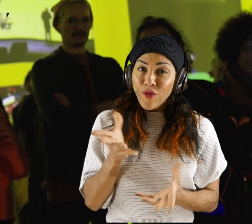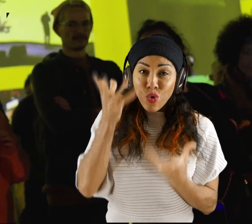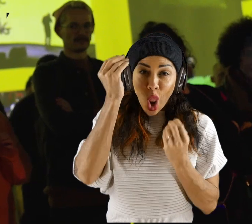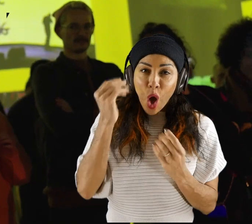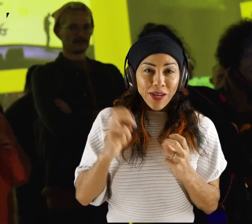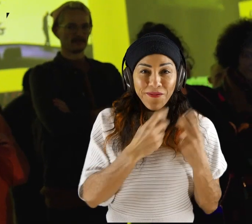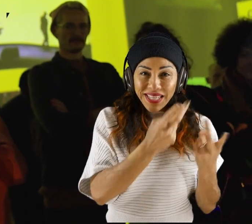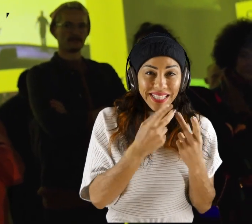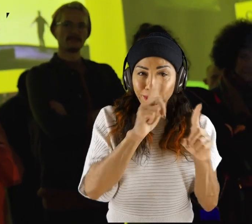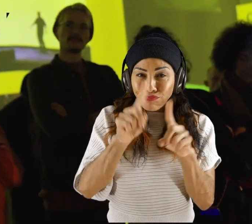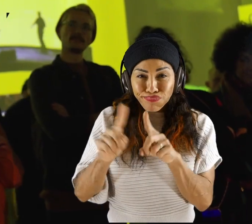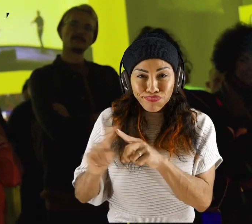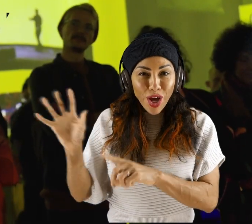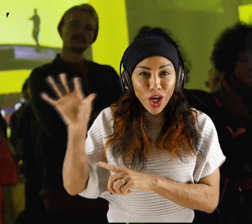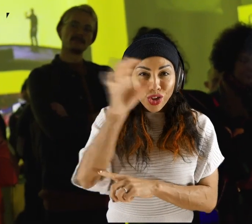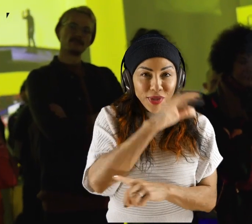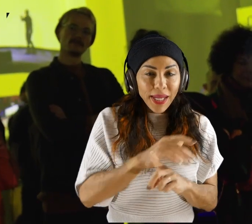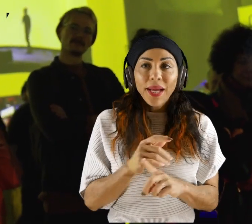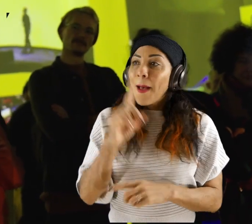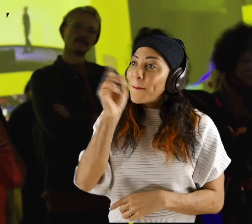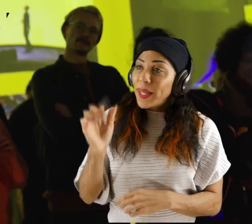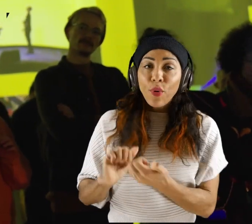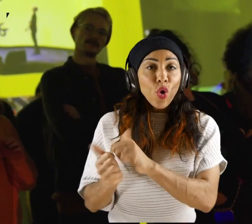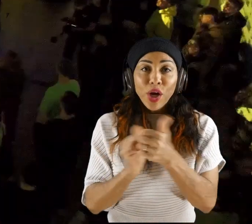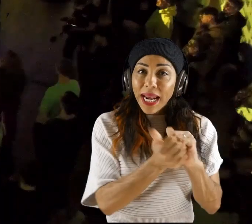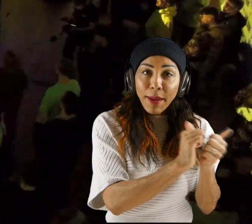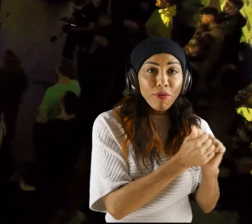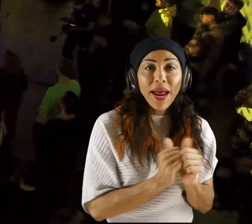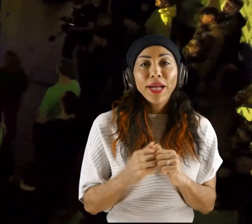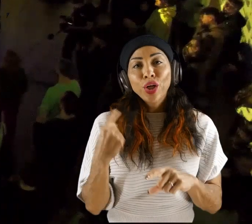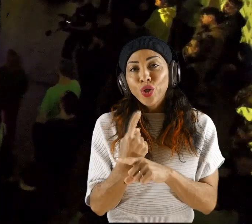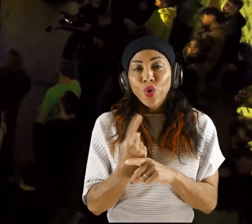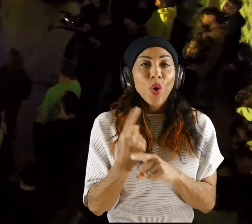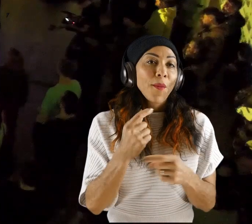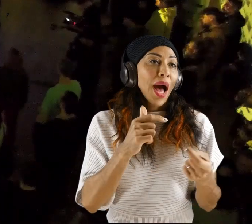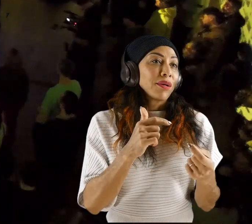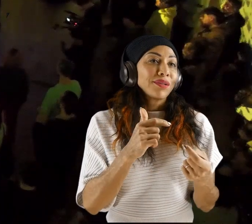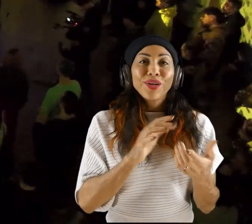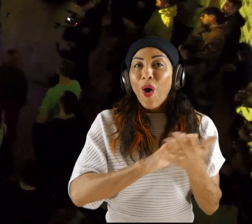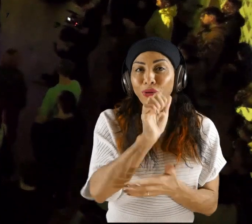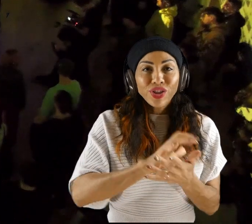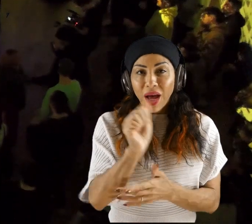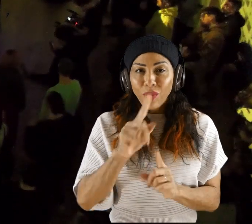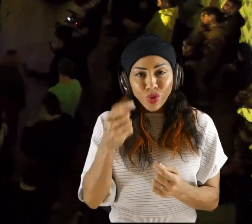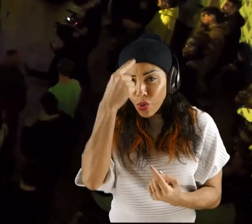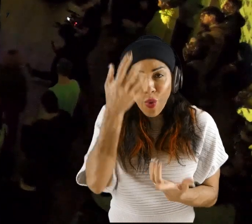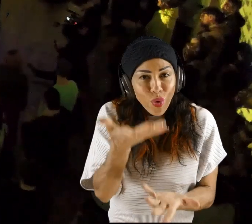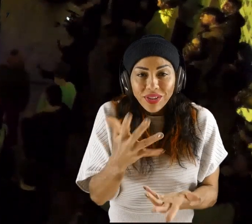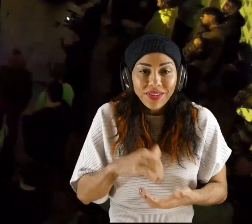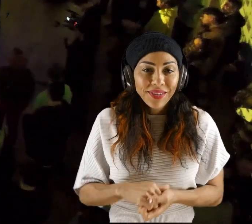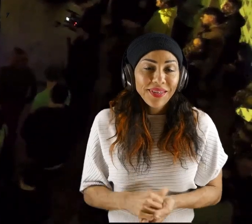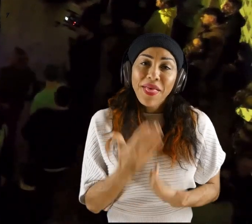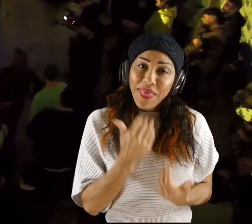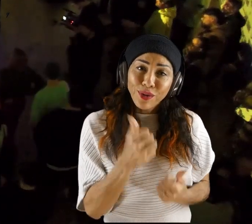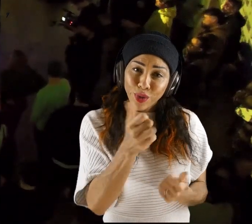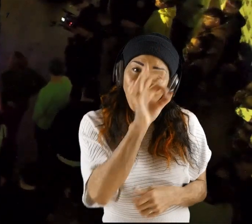and how people collaborate, support, and talk about culture. Yes, thank you. That's a good question. One